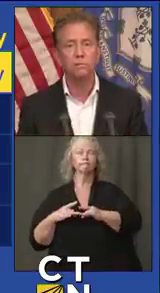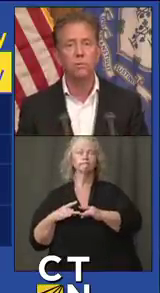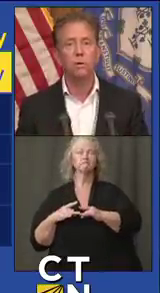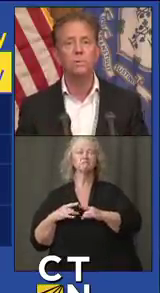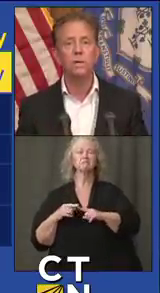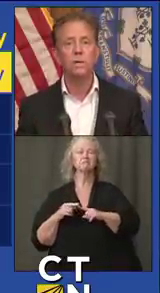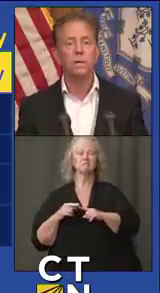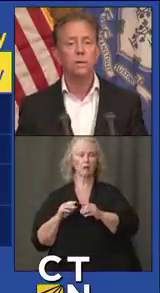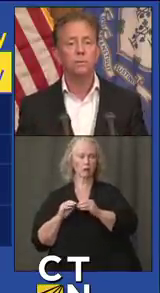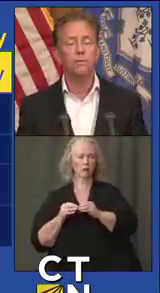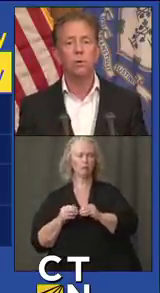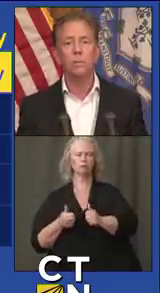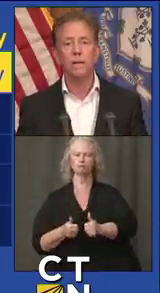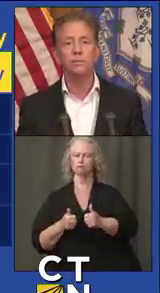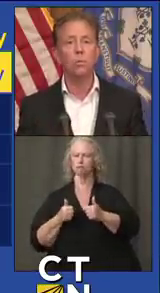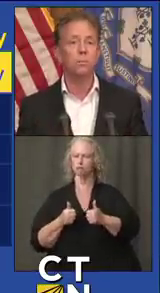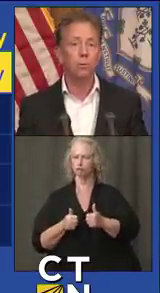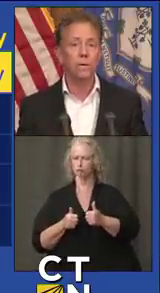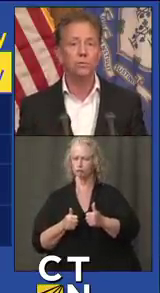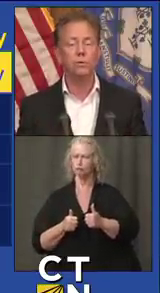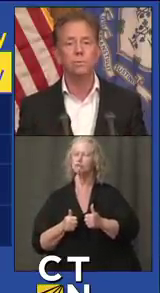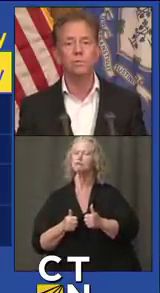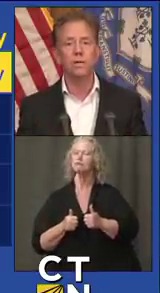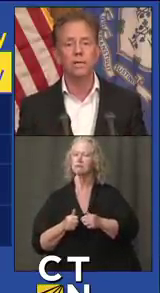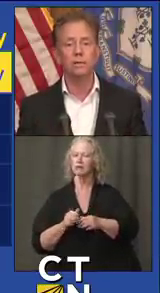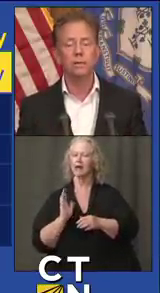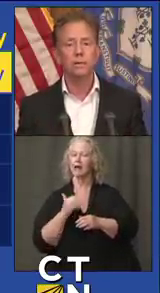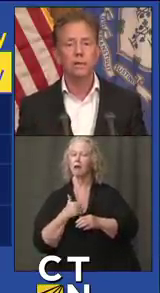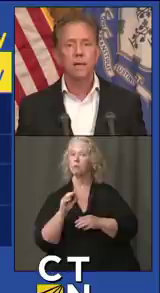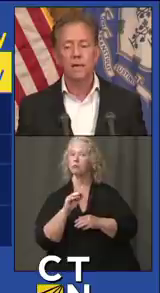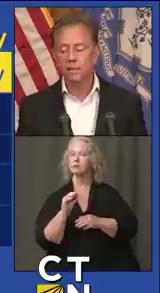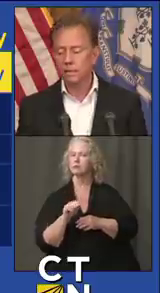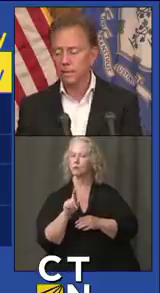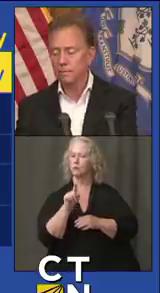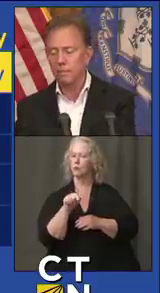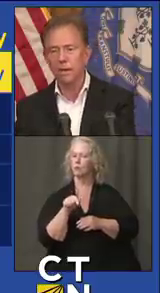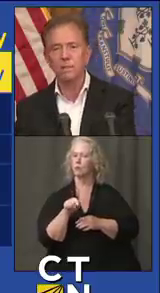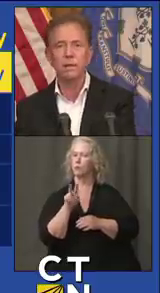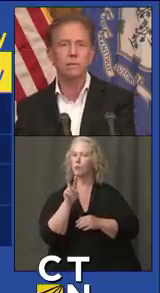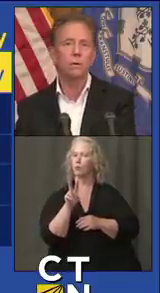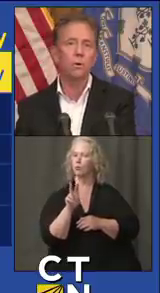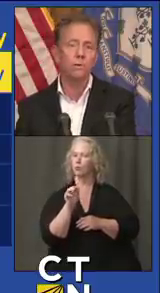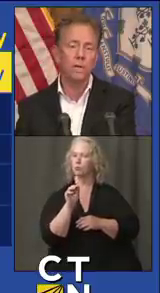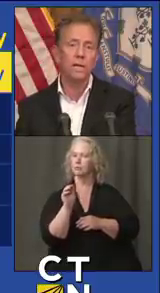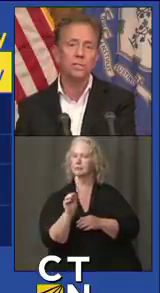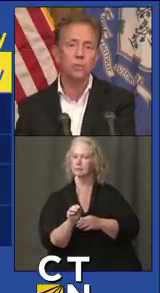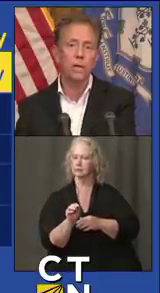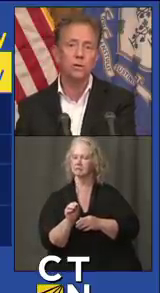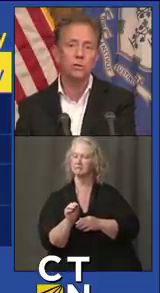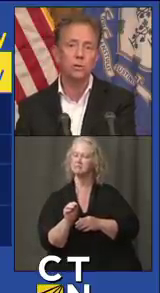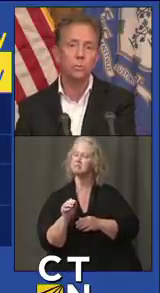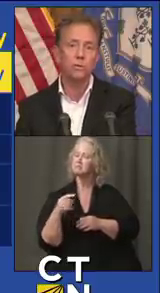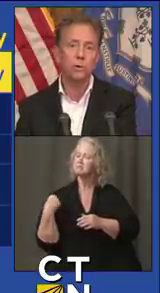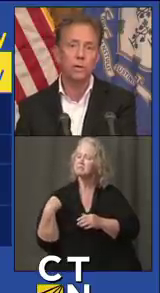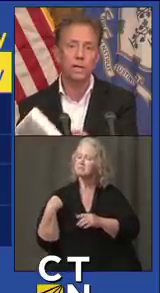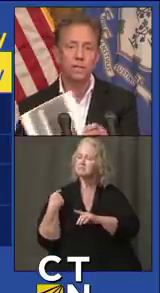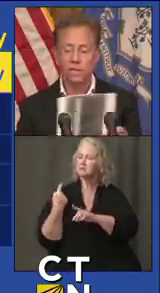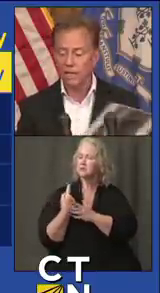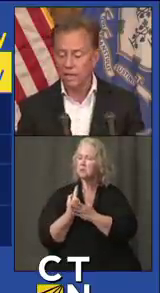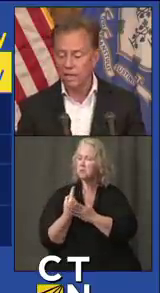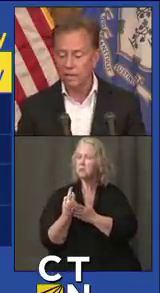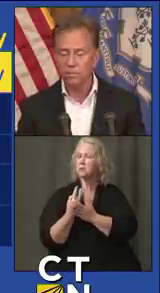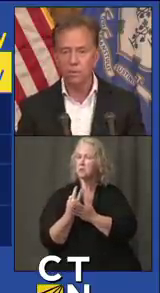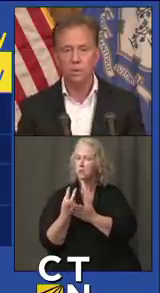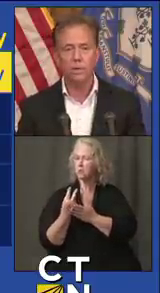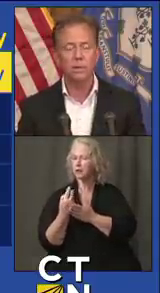tests performed, that's 1.2%. And I think over the last week or two, we've learned not to